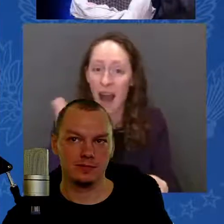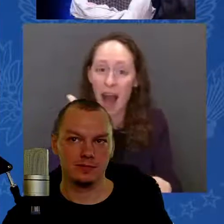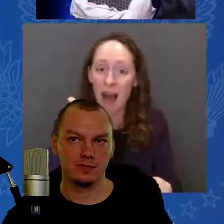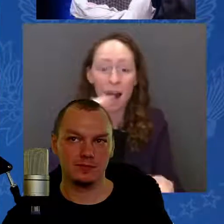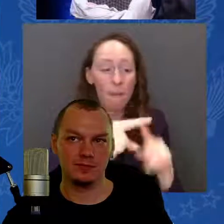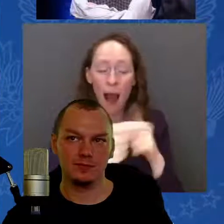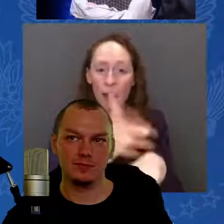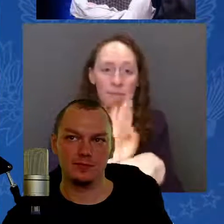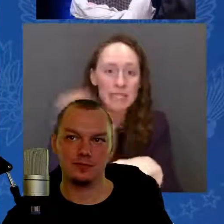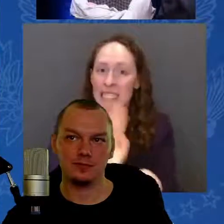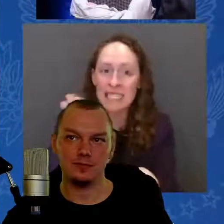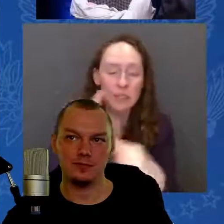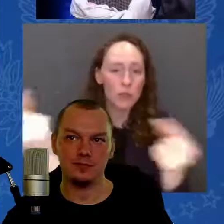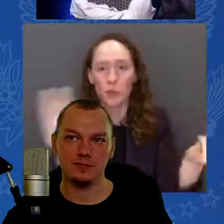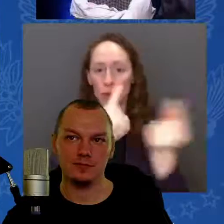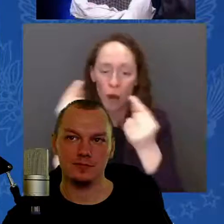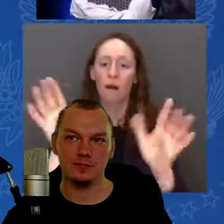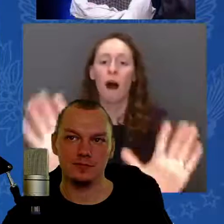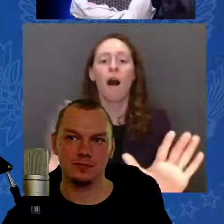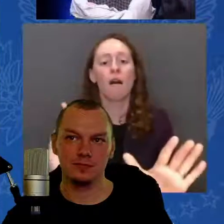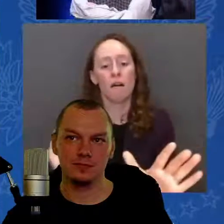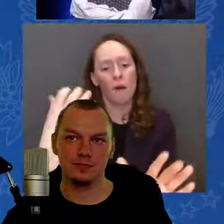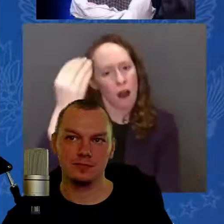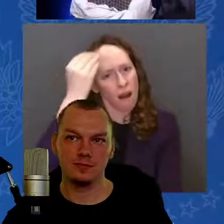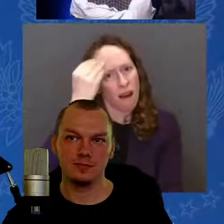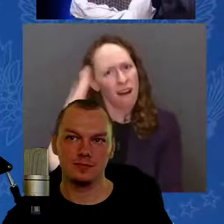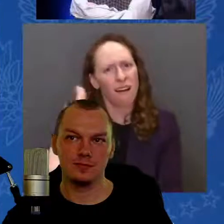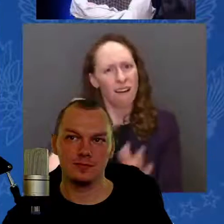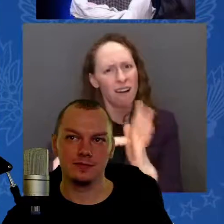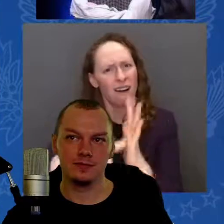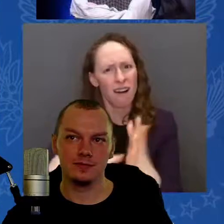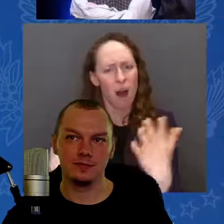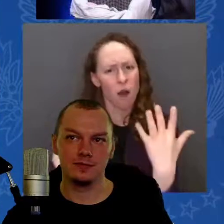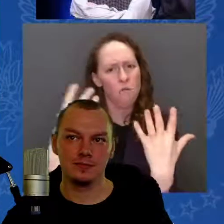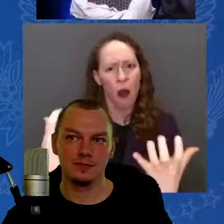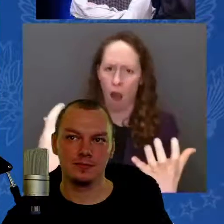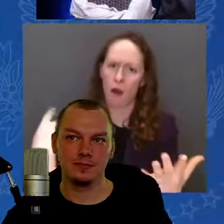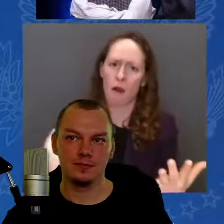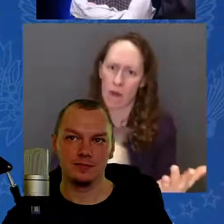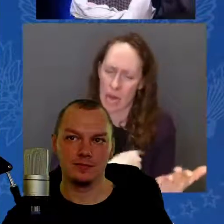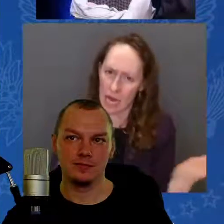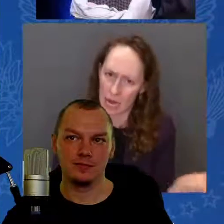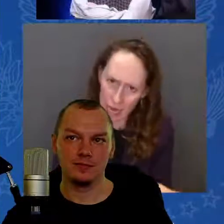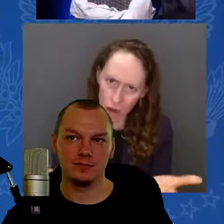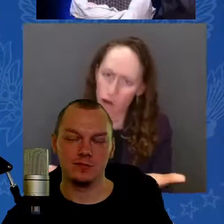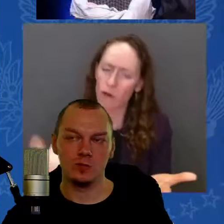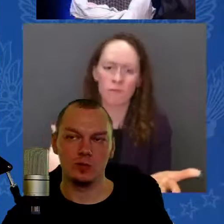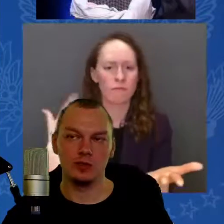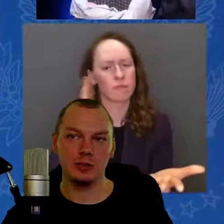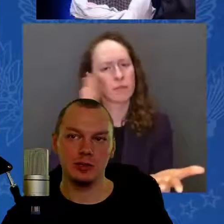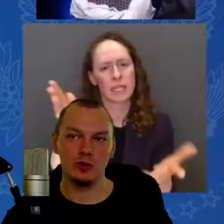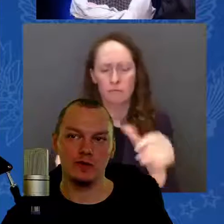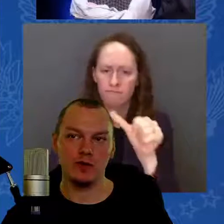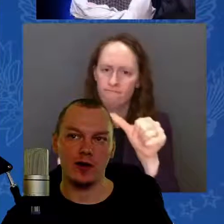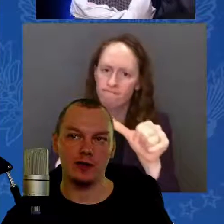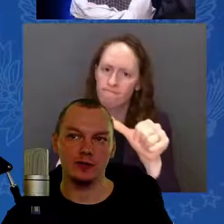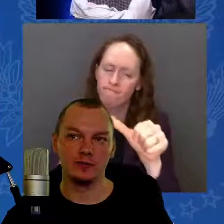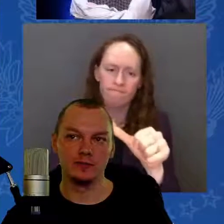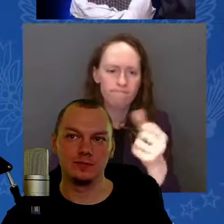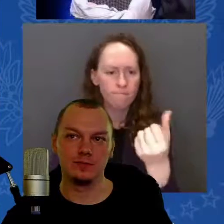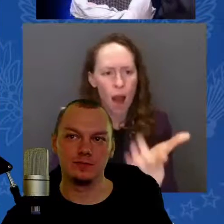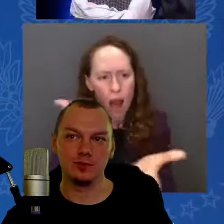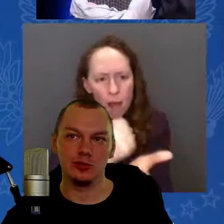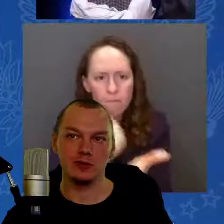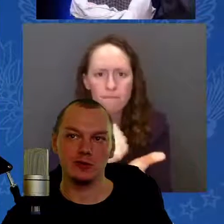everything that's legally within my power to do to be of assistance to the people in this community. What about the people of Ohio?